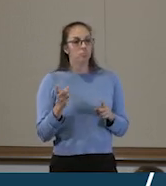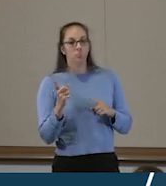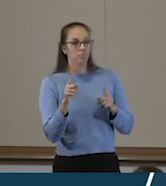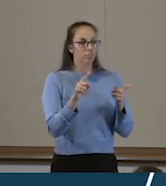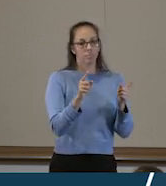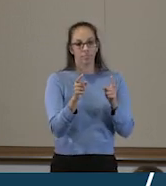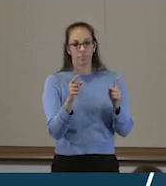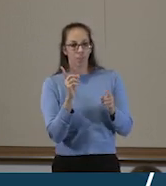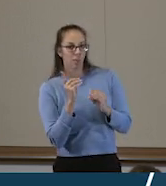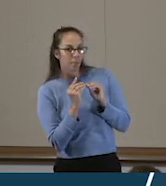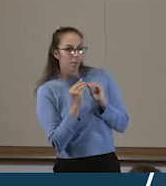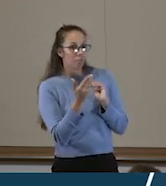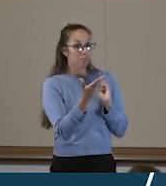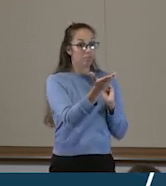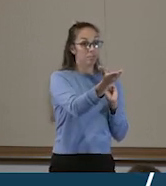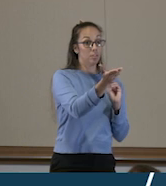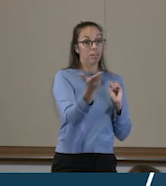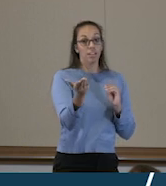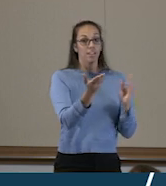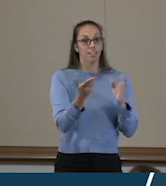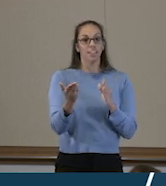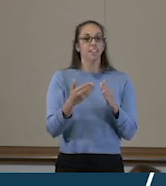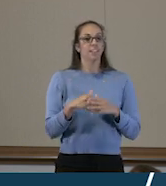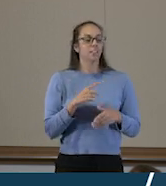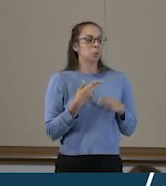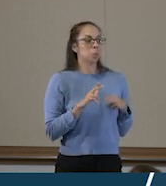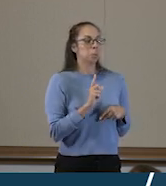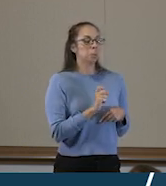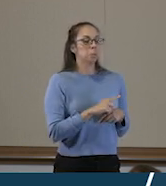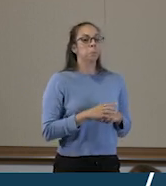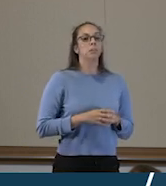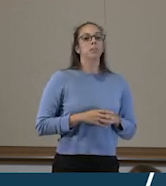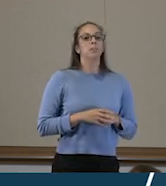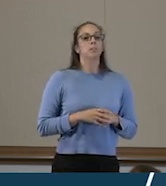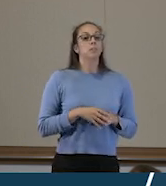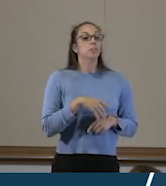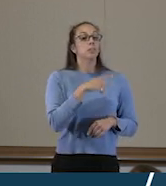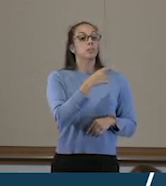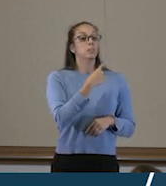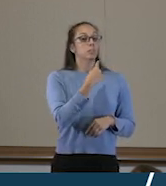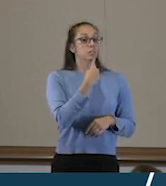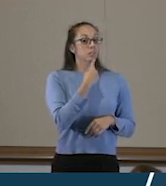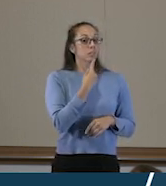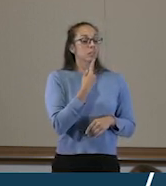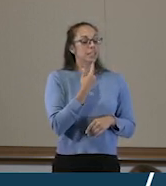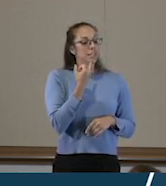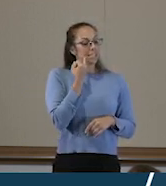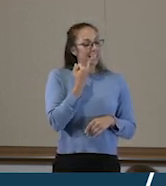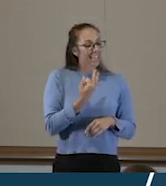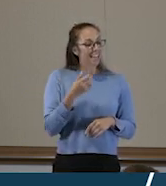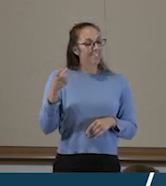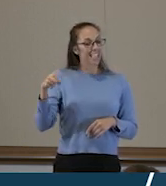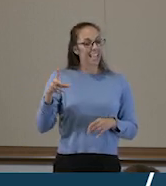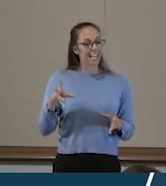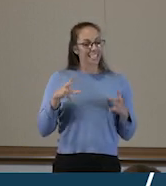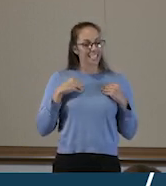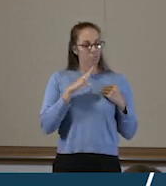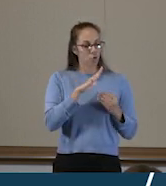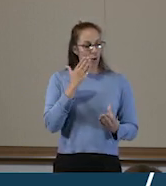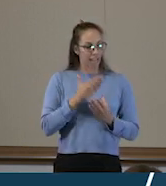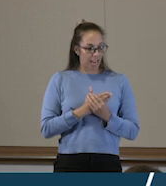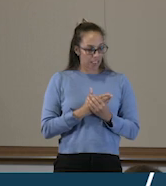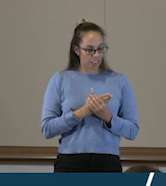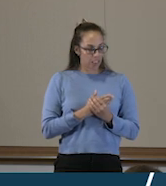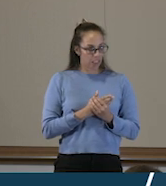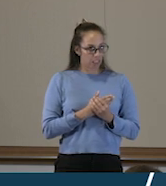Yeah, go ahead. Go ahead. My quick question is, you said if they take your case,